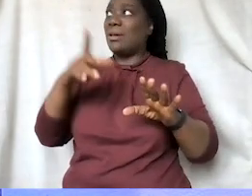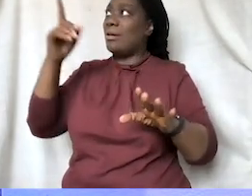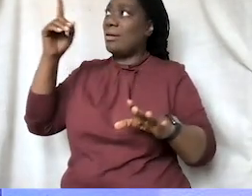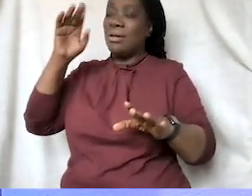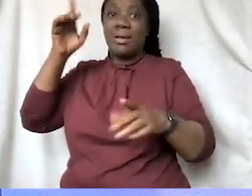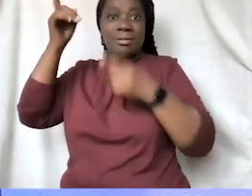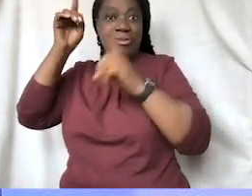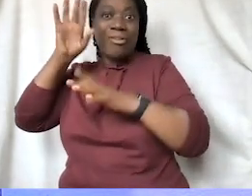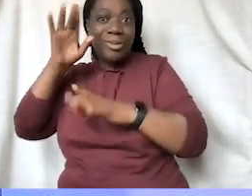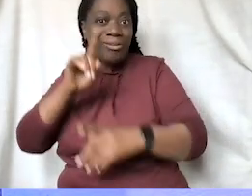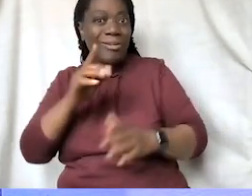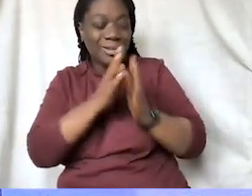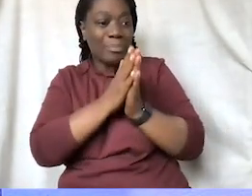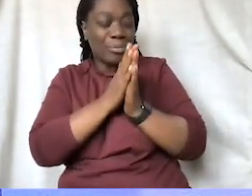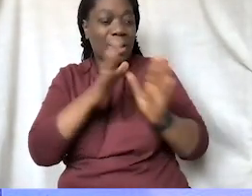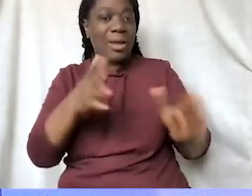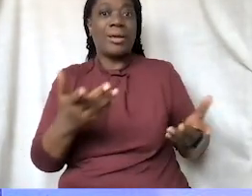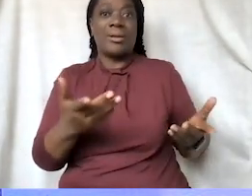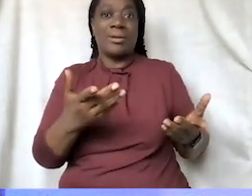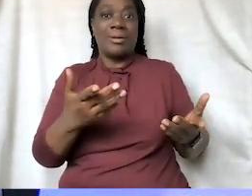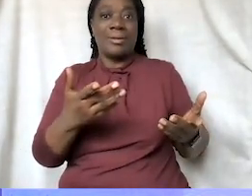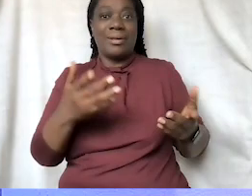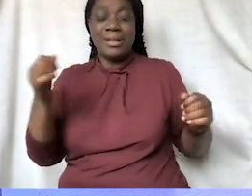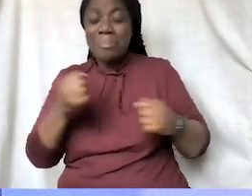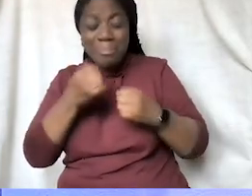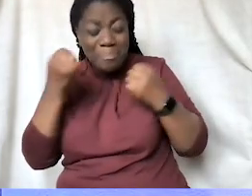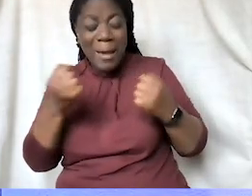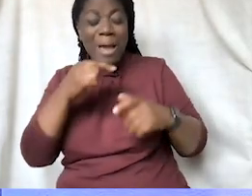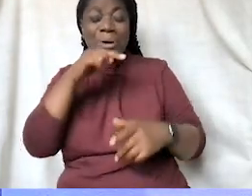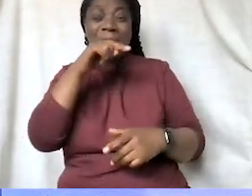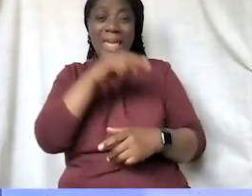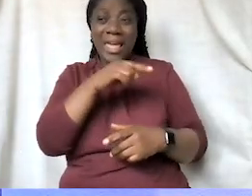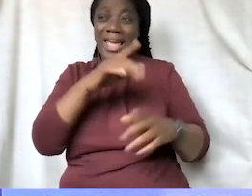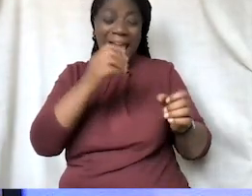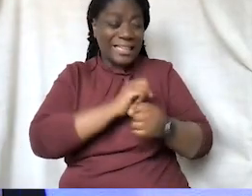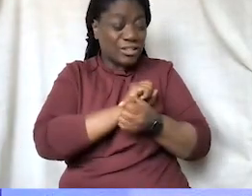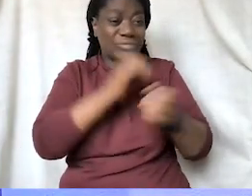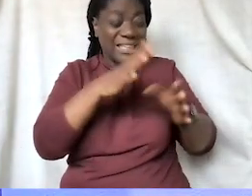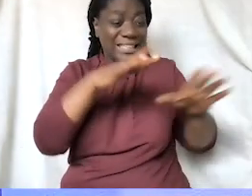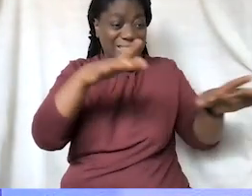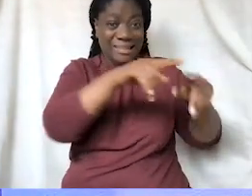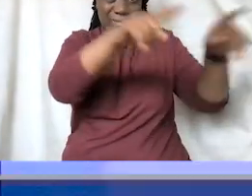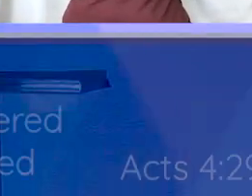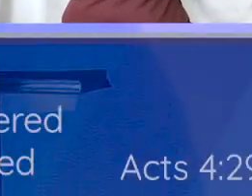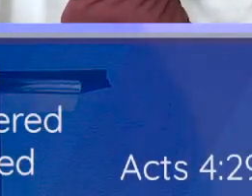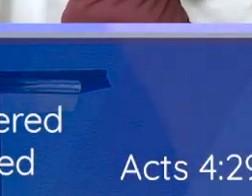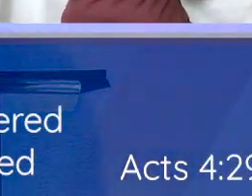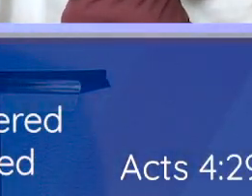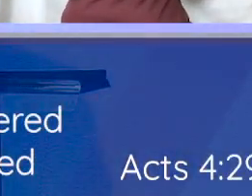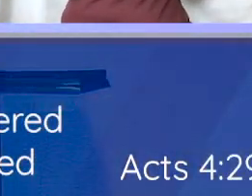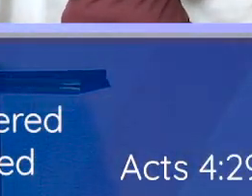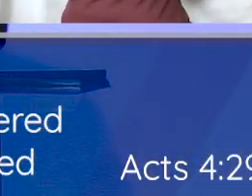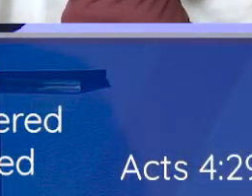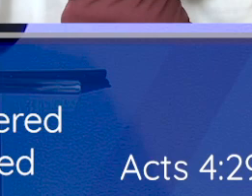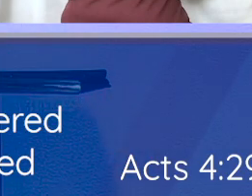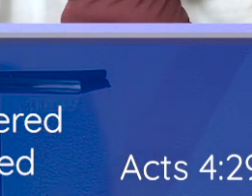when we pray, the power of God is released. The Bible said, when they